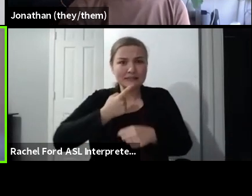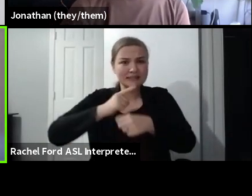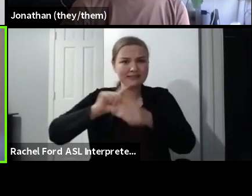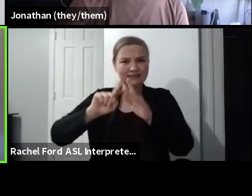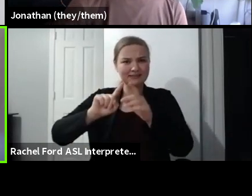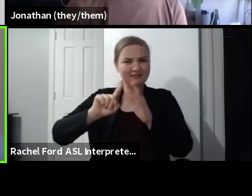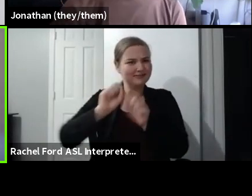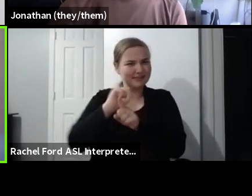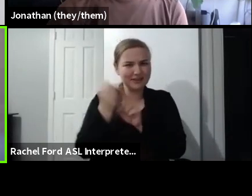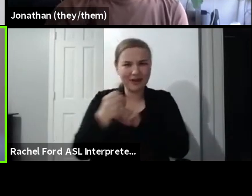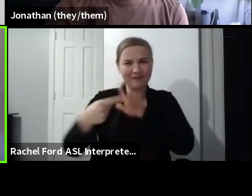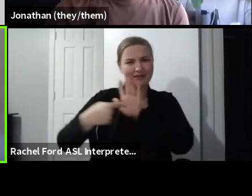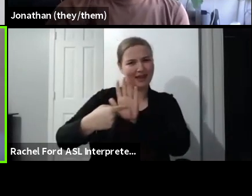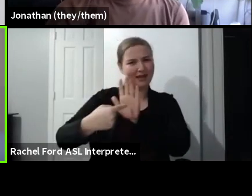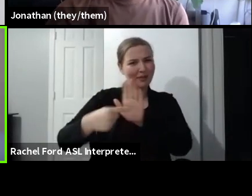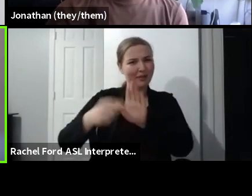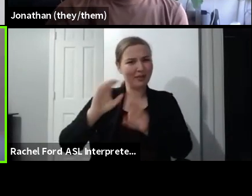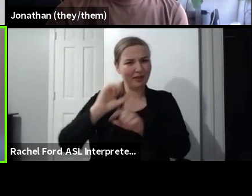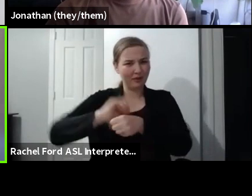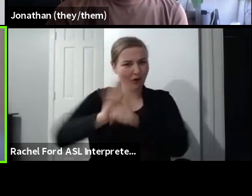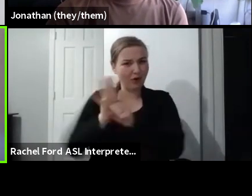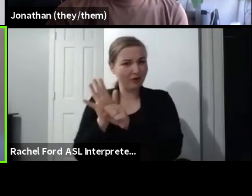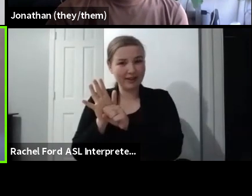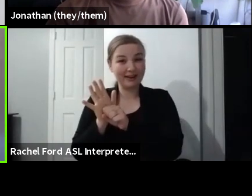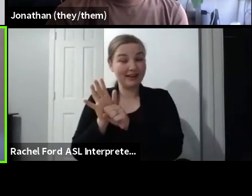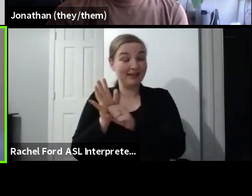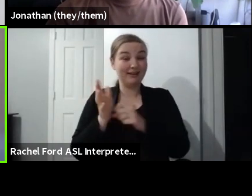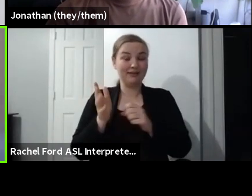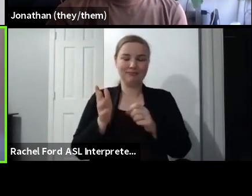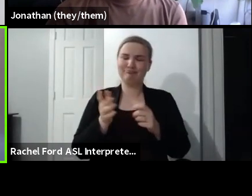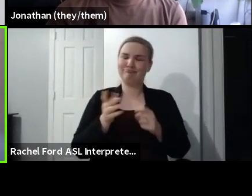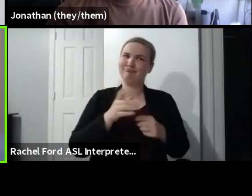situation is more than possible.